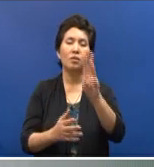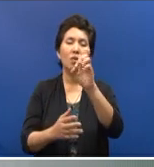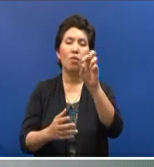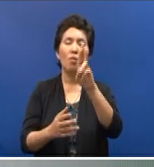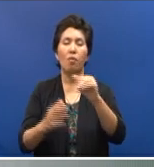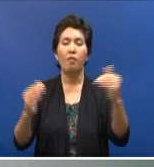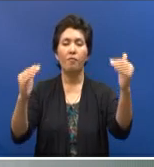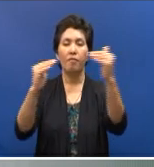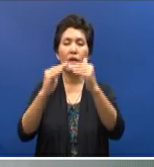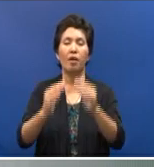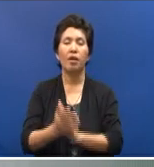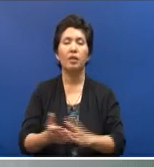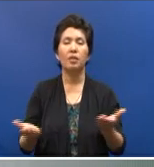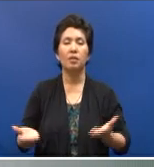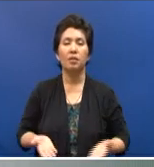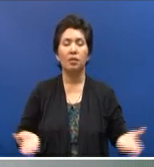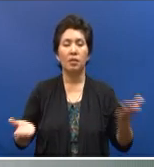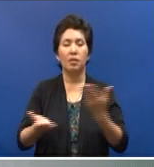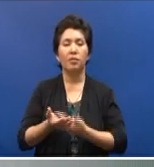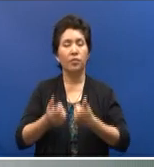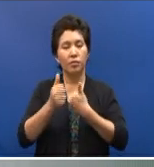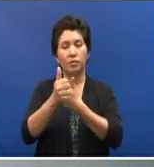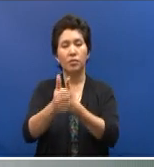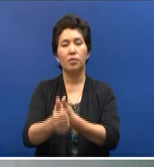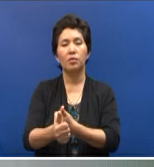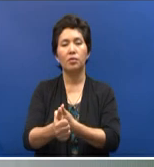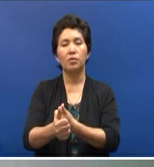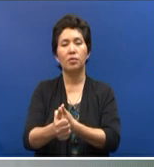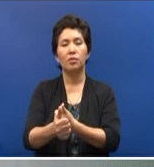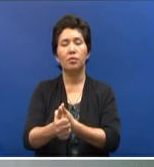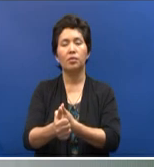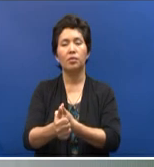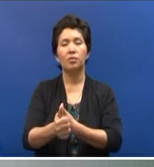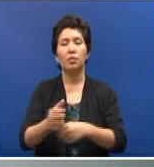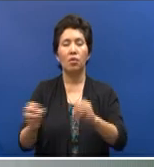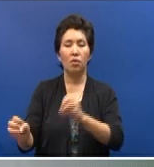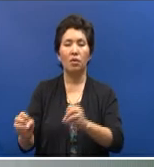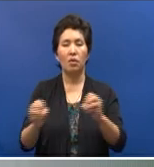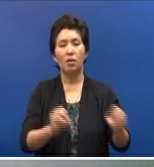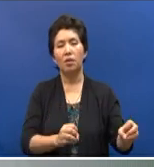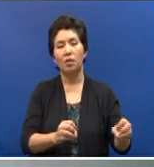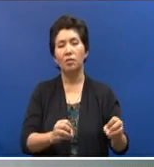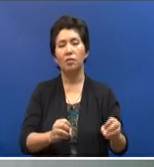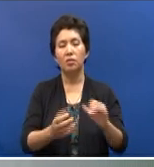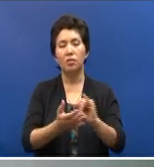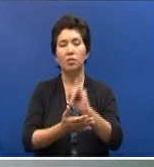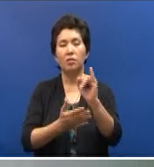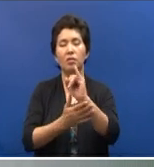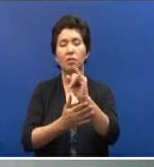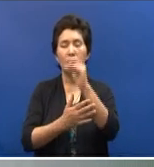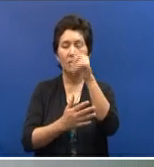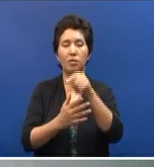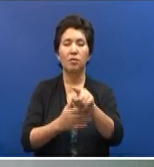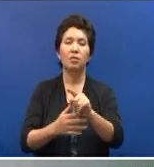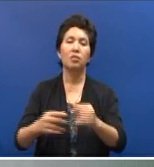Okay, basically, warfare here is referring to systematic, organized, and institutionalized